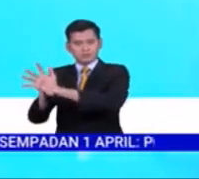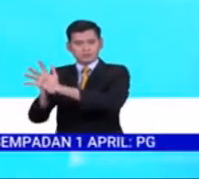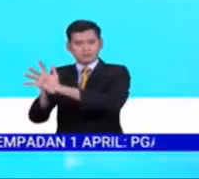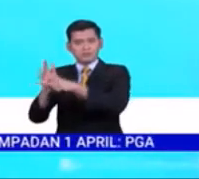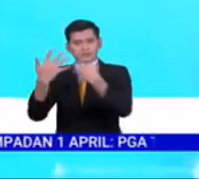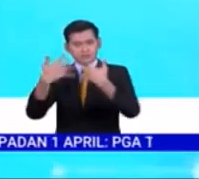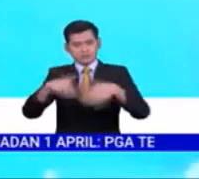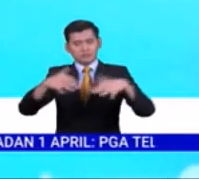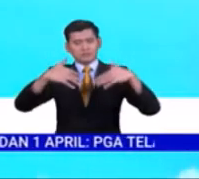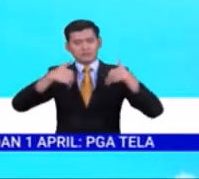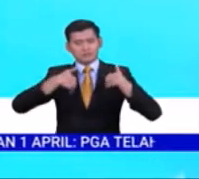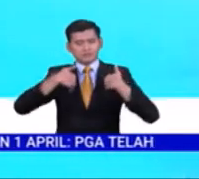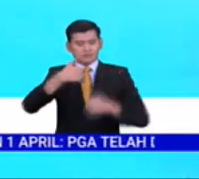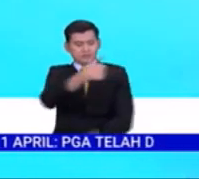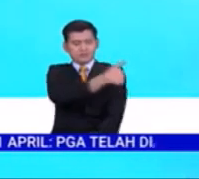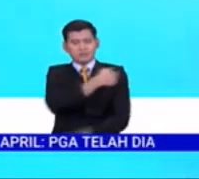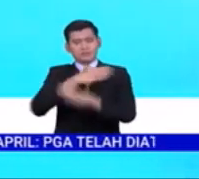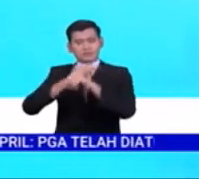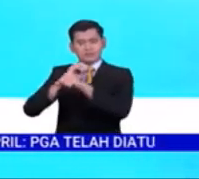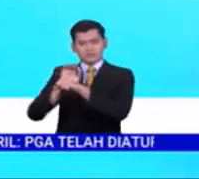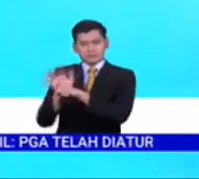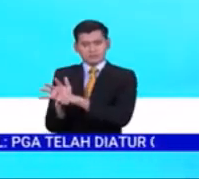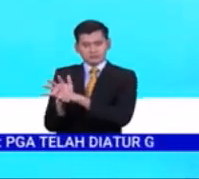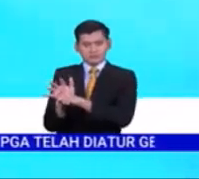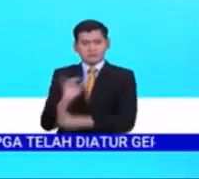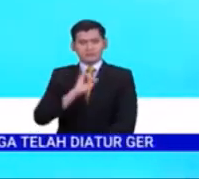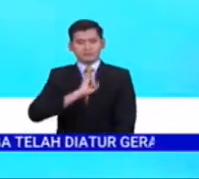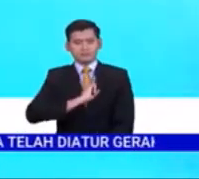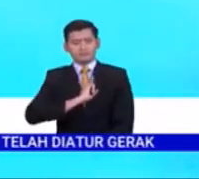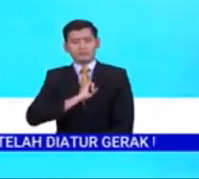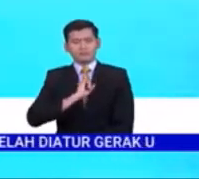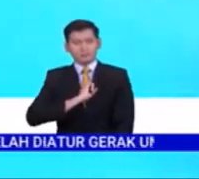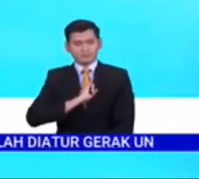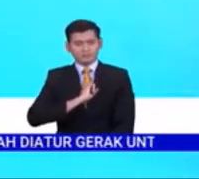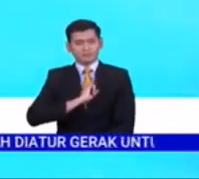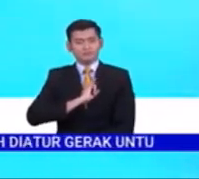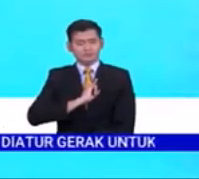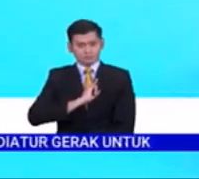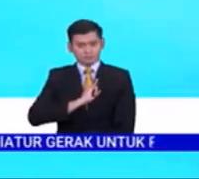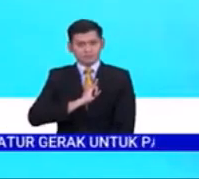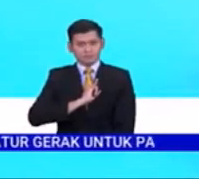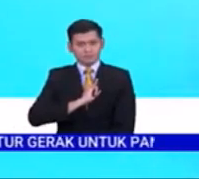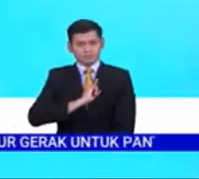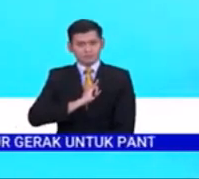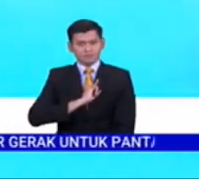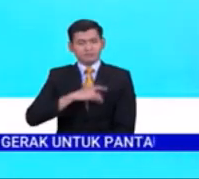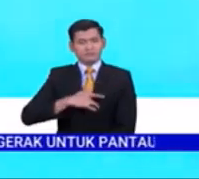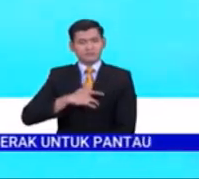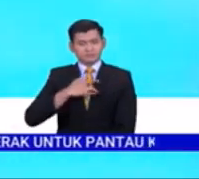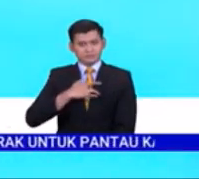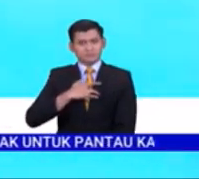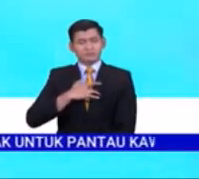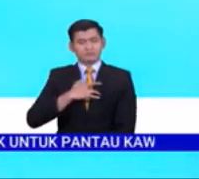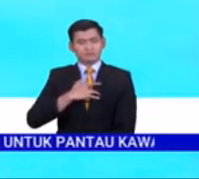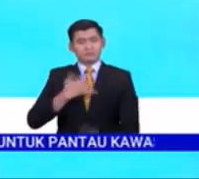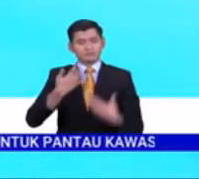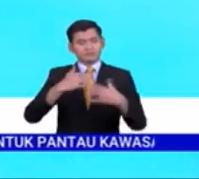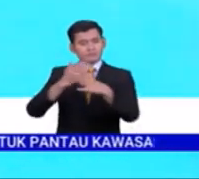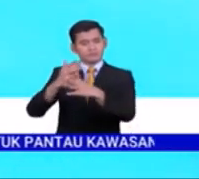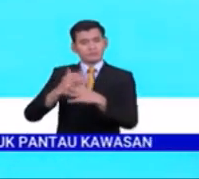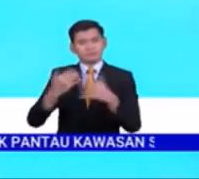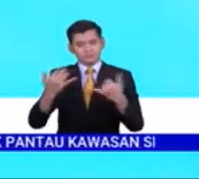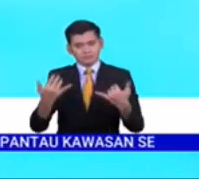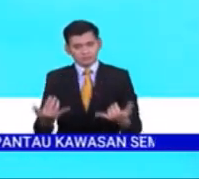I am pleased that we in ASEAN have been working hand in hand, sharing best practices, and